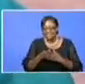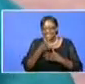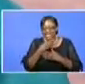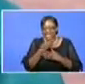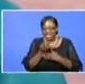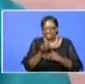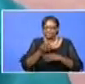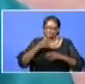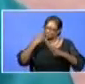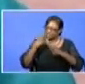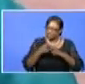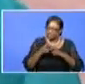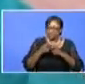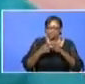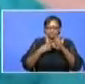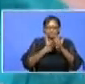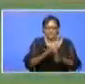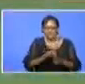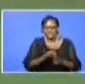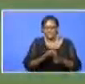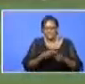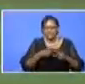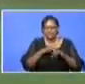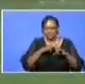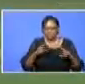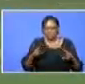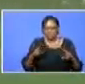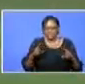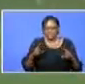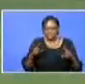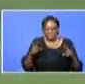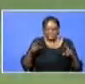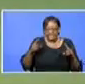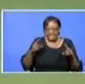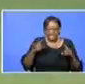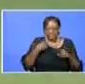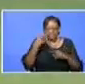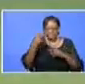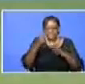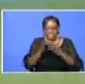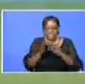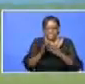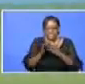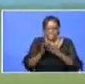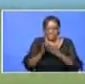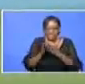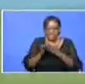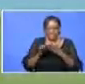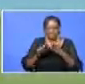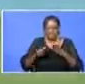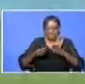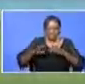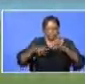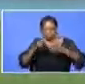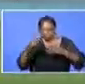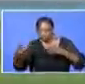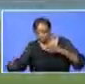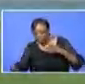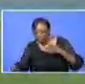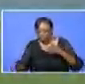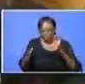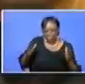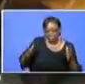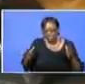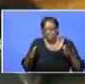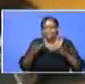it was a tough race, but I'm glad I got to come through for the country. I got tripped up early on in the race, and it threw me off a little bit,